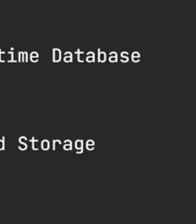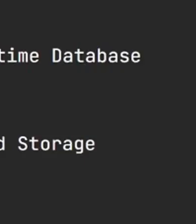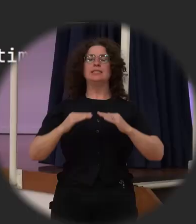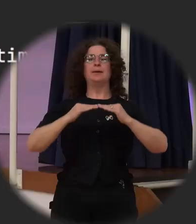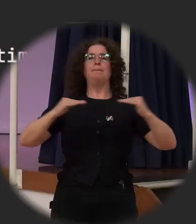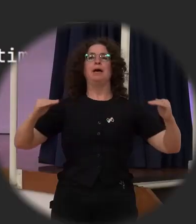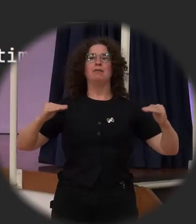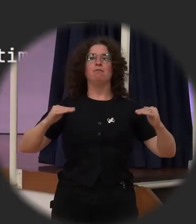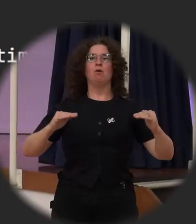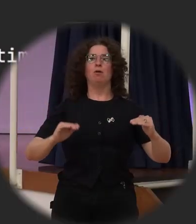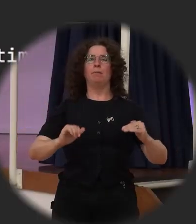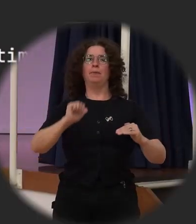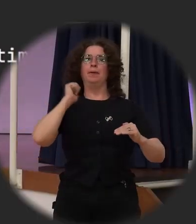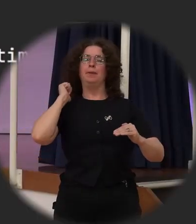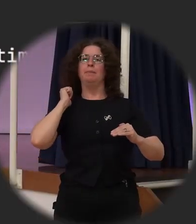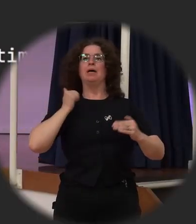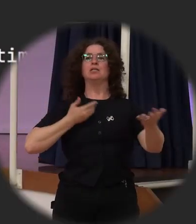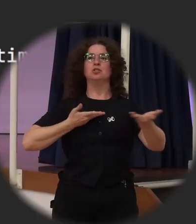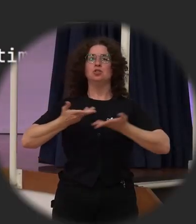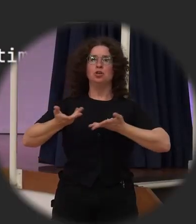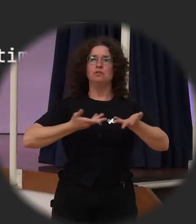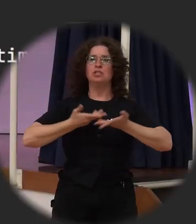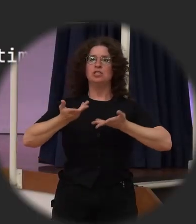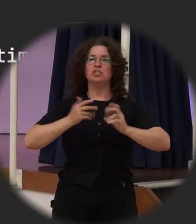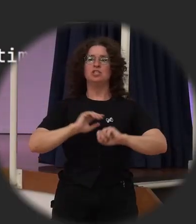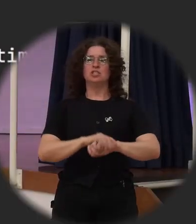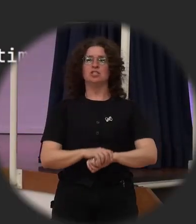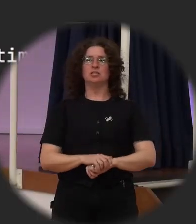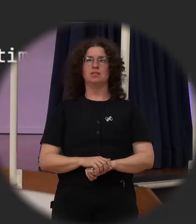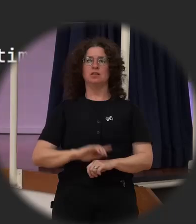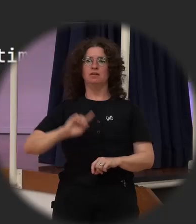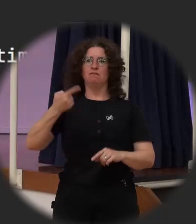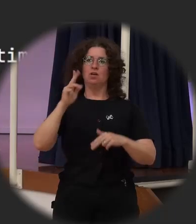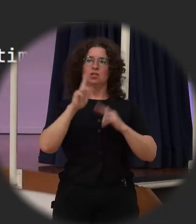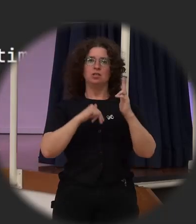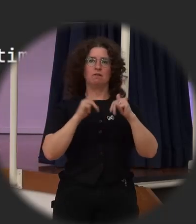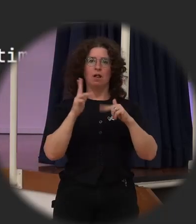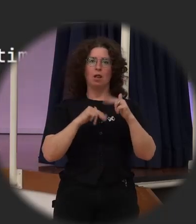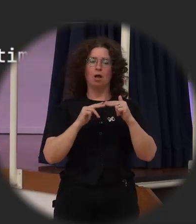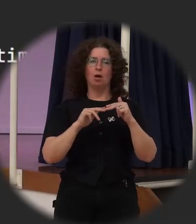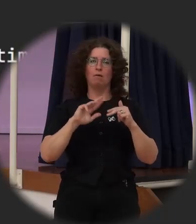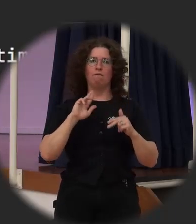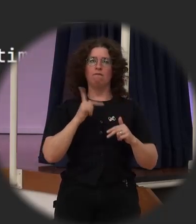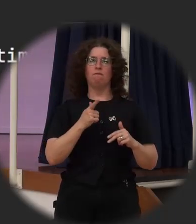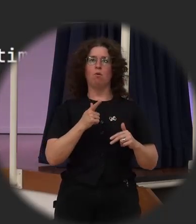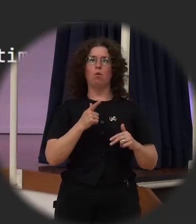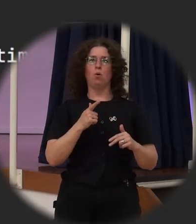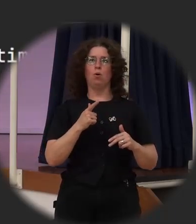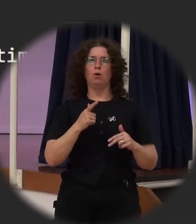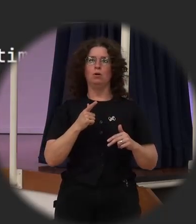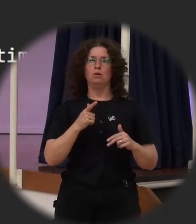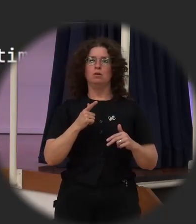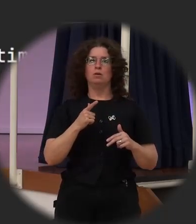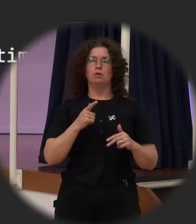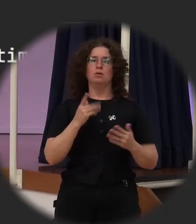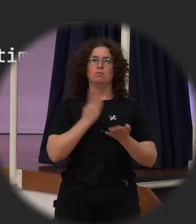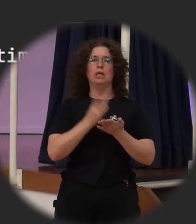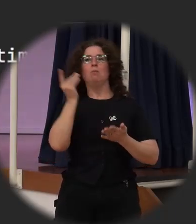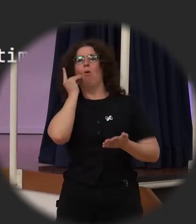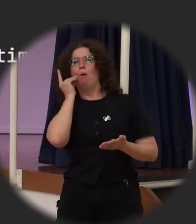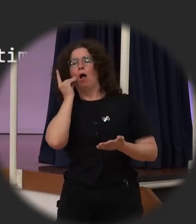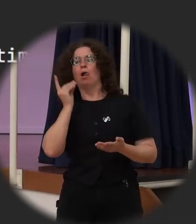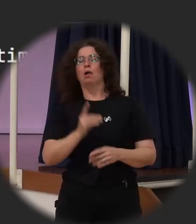backend services first developed for more like mobile